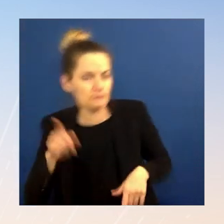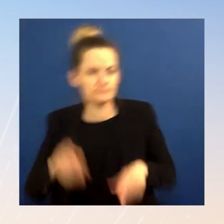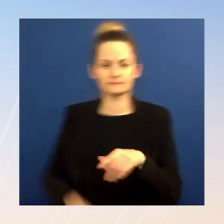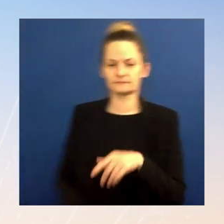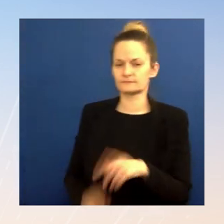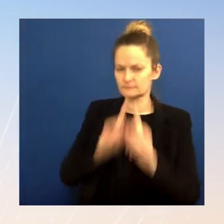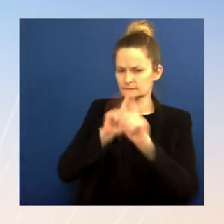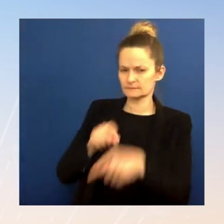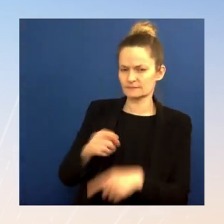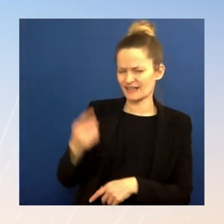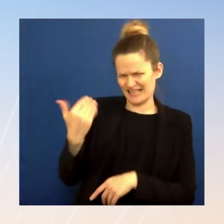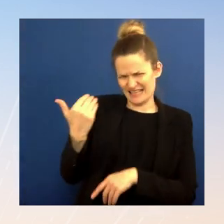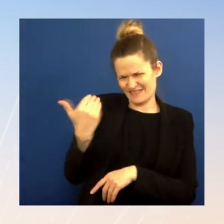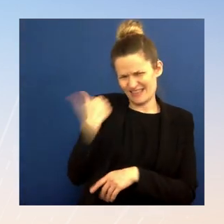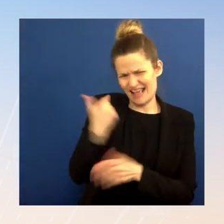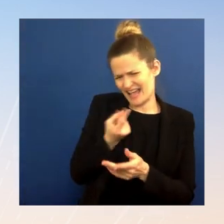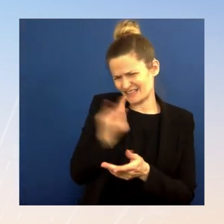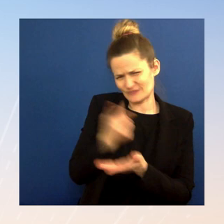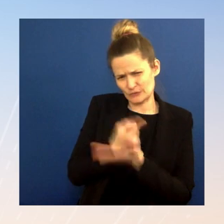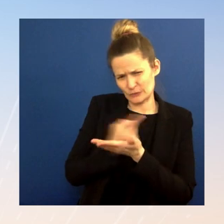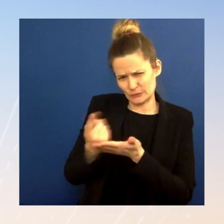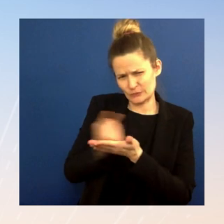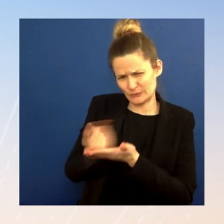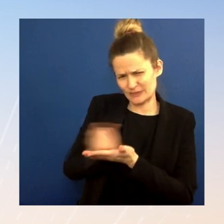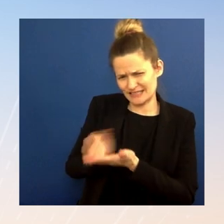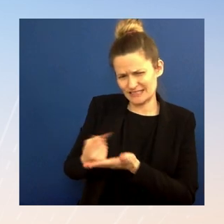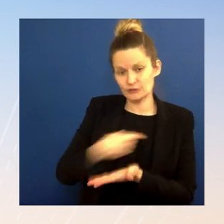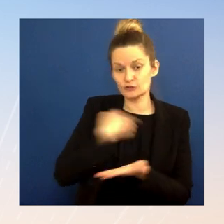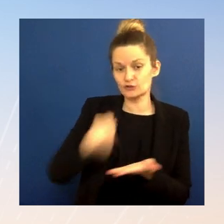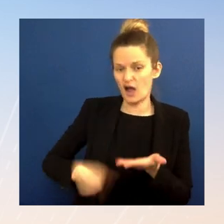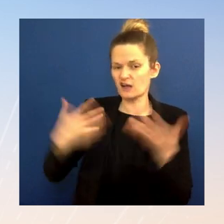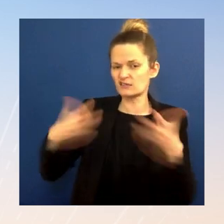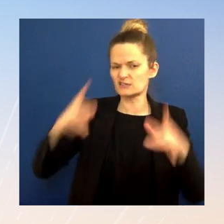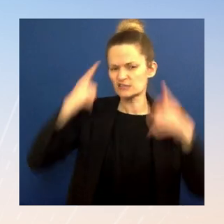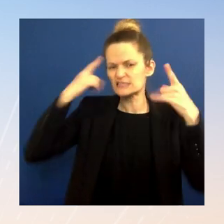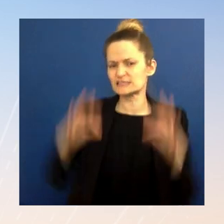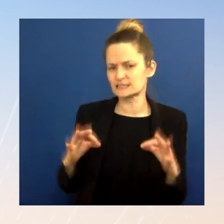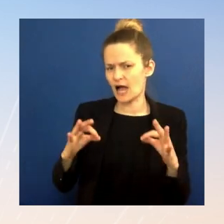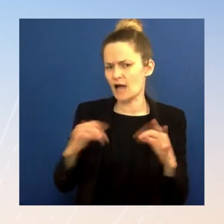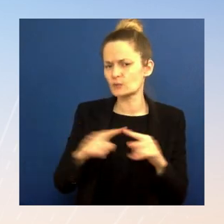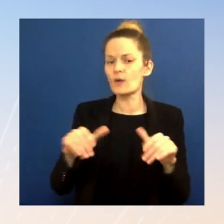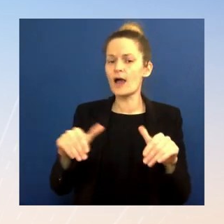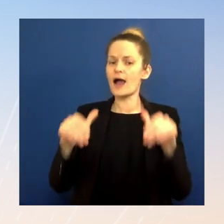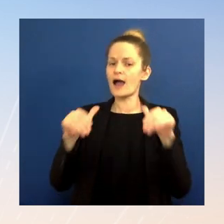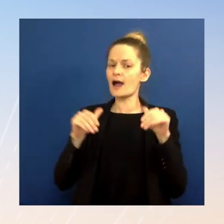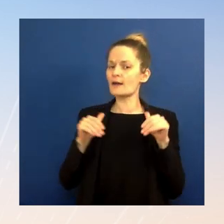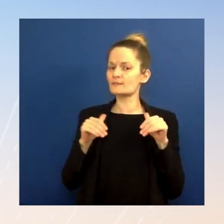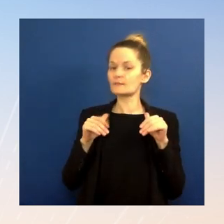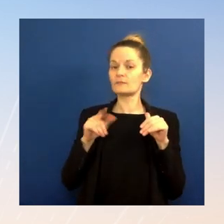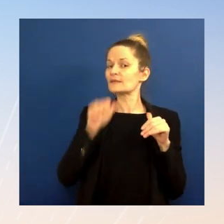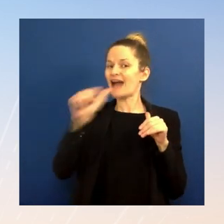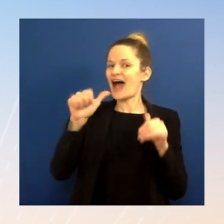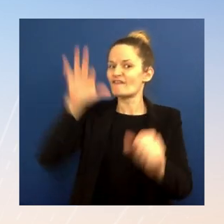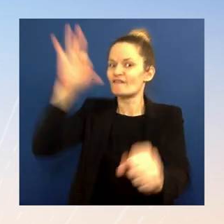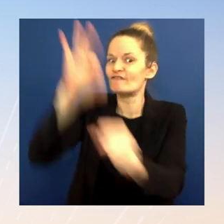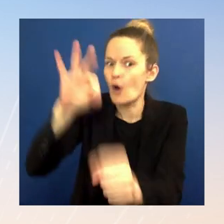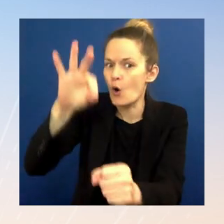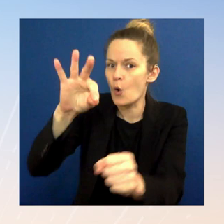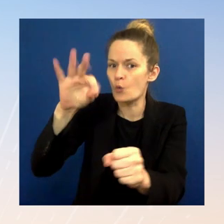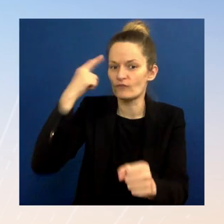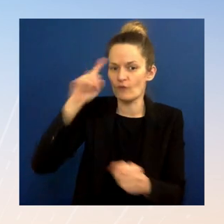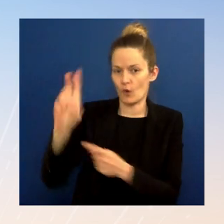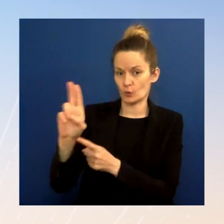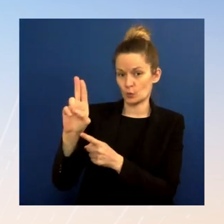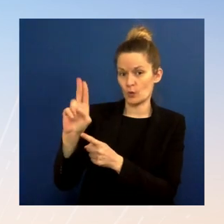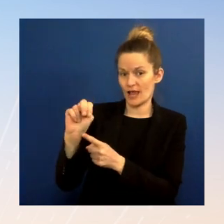in the UN Security Council, but they also and they had put out a comment during the Munich Security Conference defending the